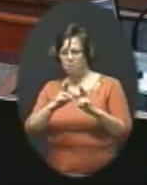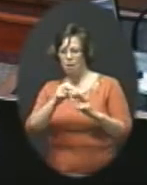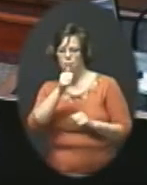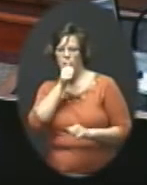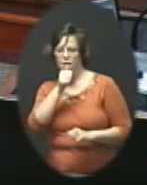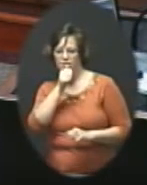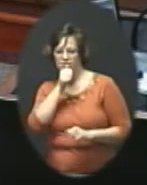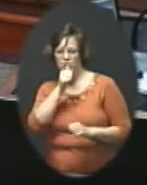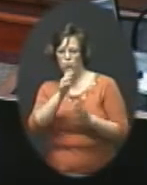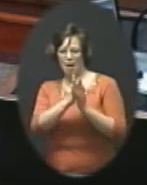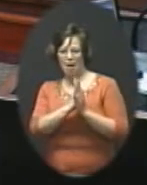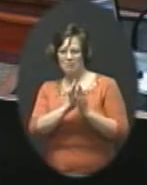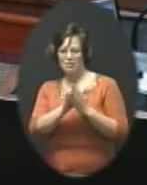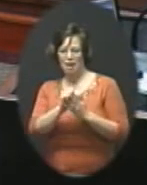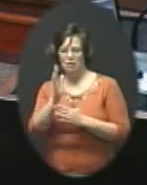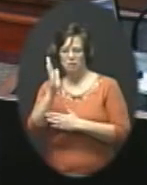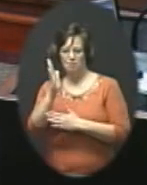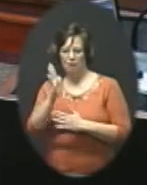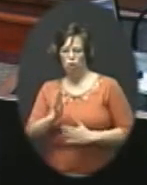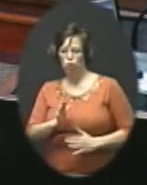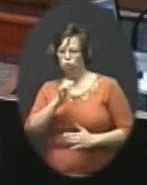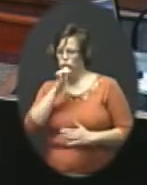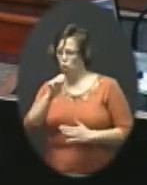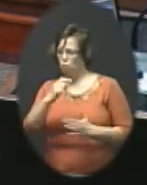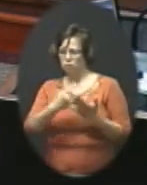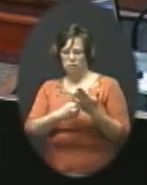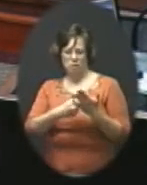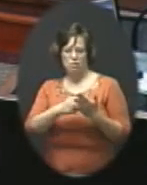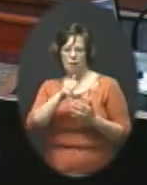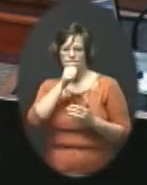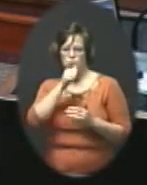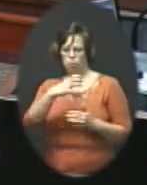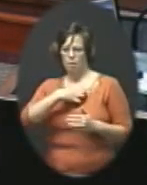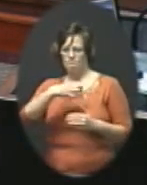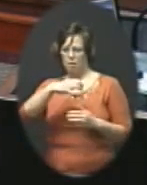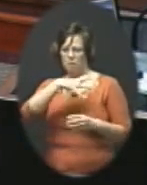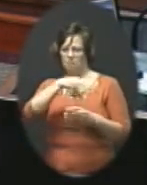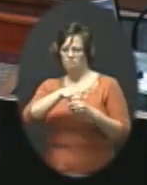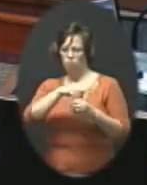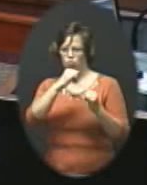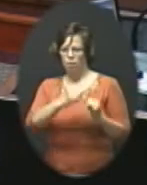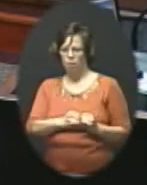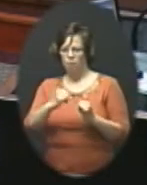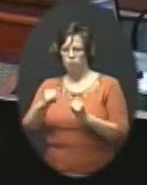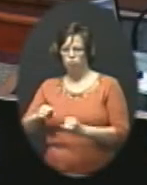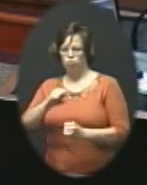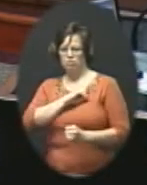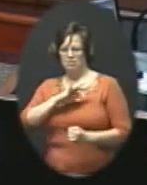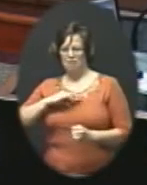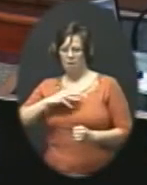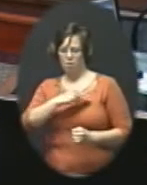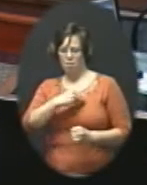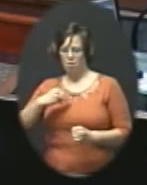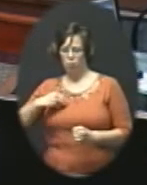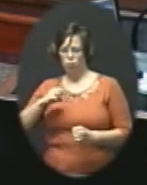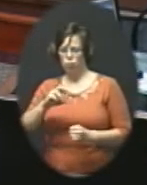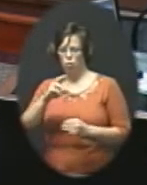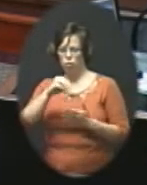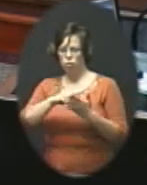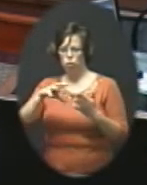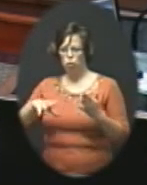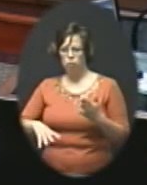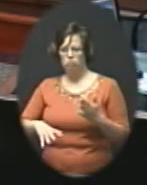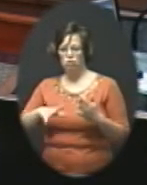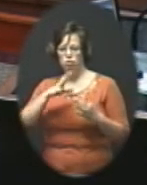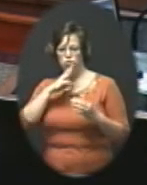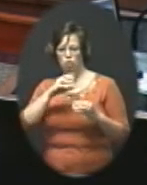privacy, we ask that speakers refrain from discussing personal complaints involving individuals individual staff members or students. Those